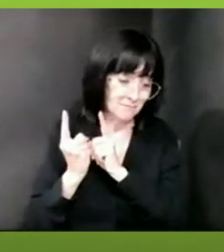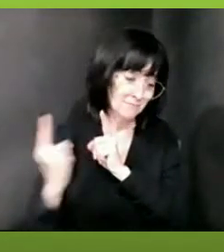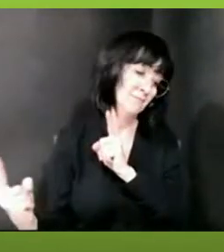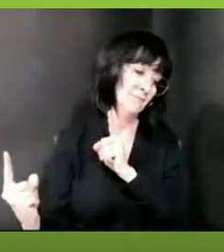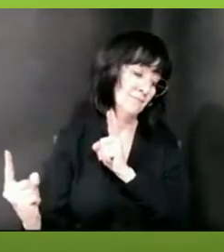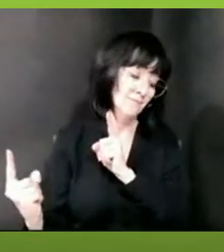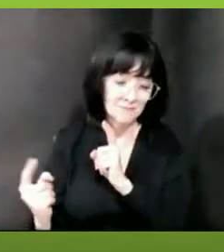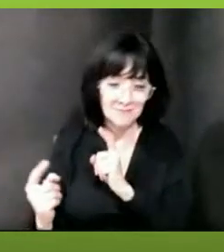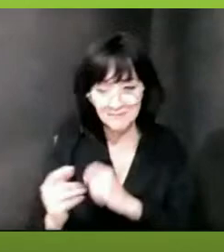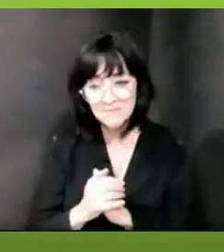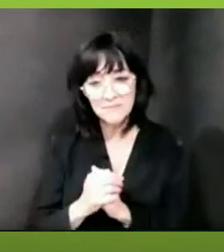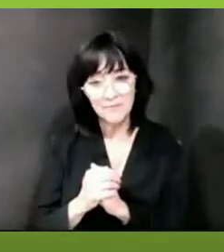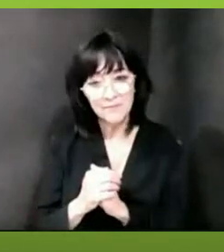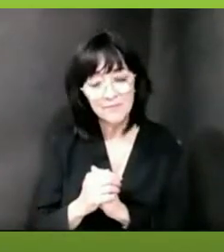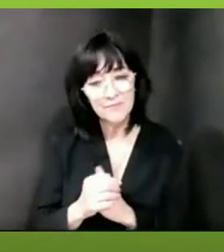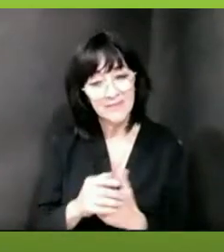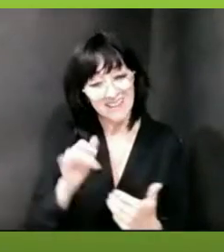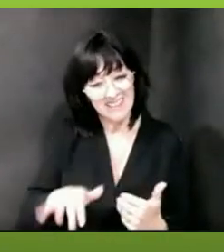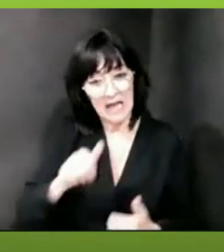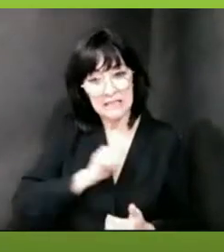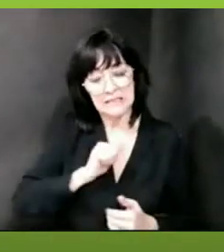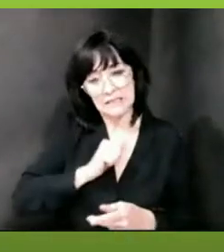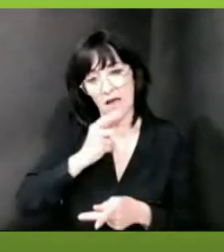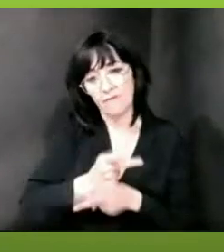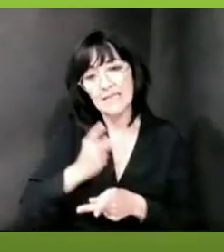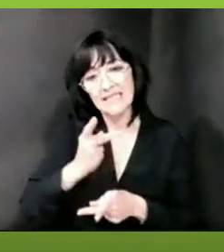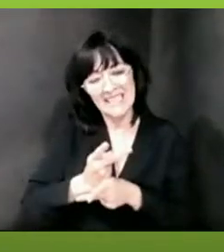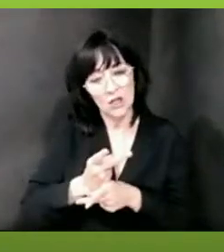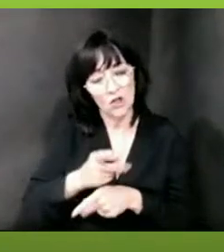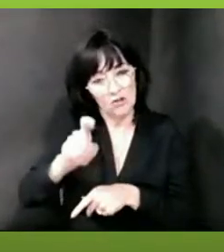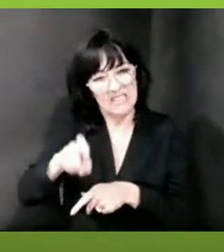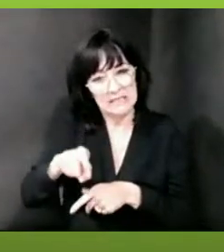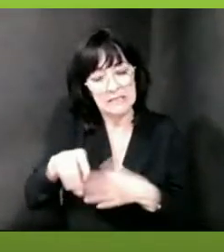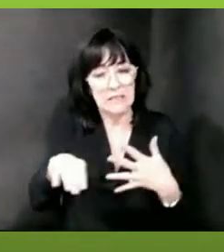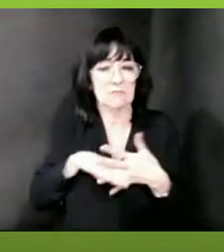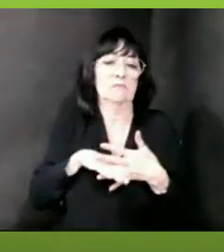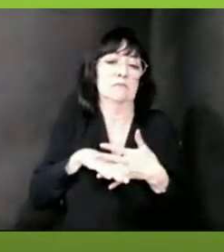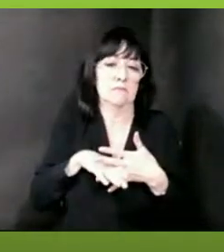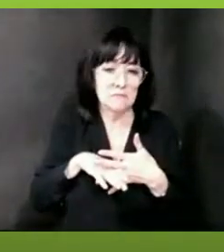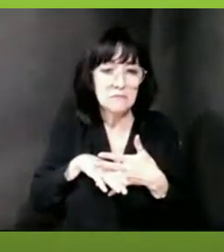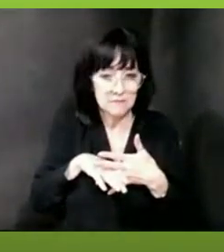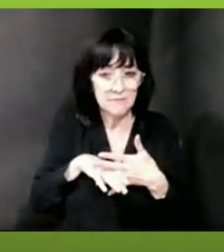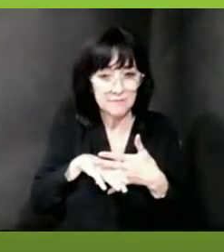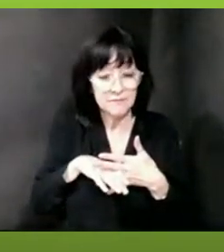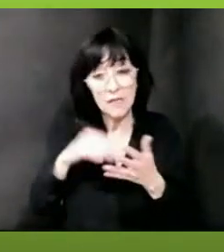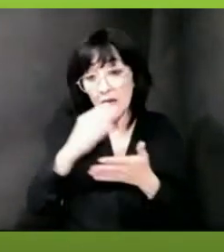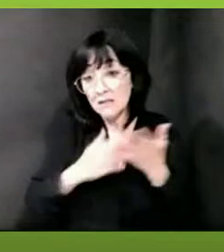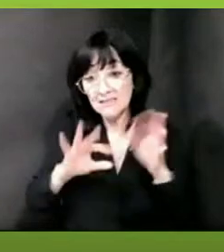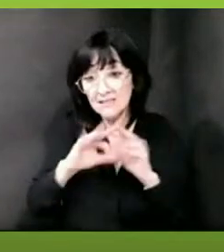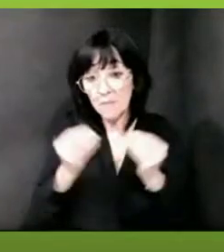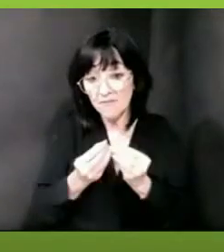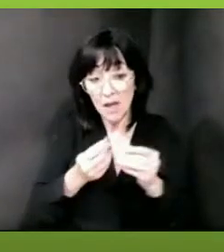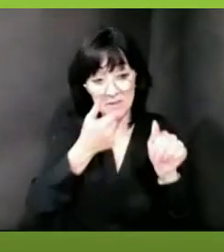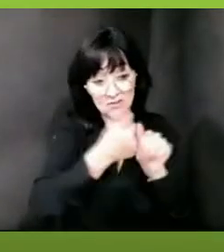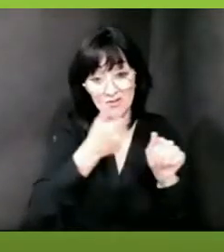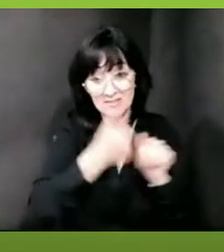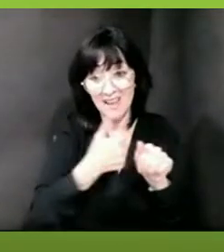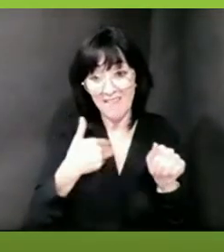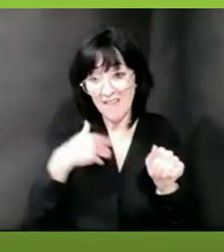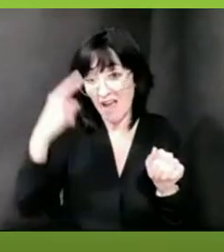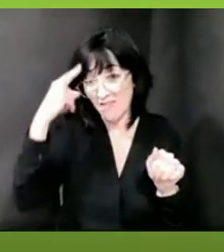But the self-care, and I know a lot of our families already suffer from their own mental health in addition to their